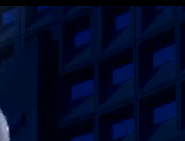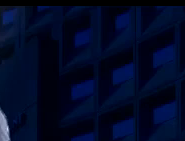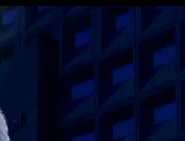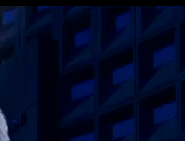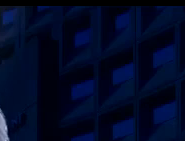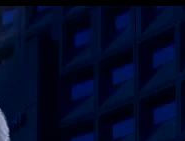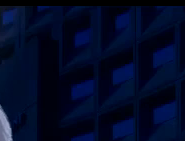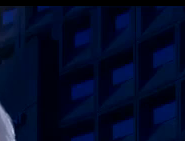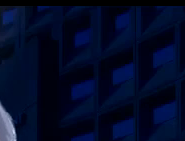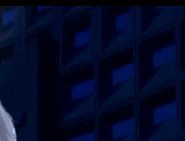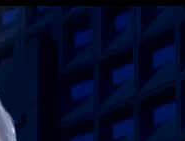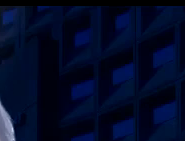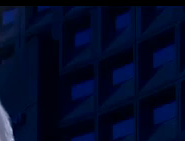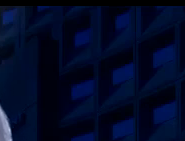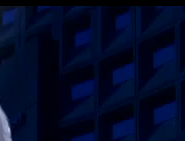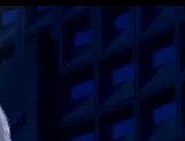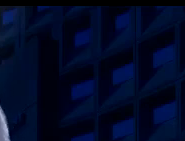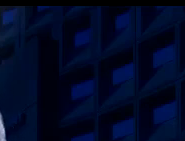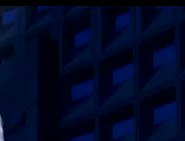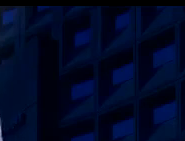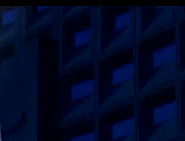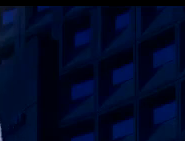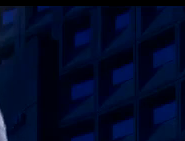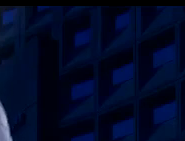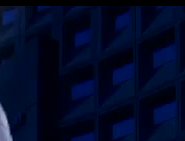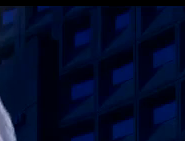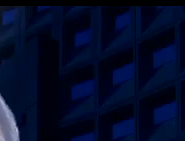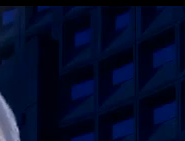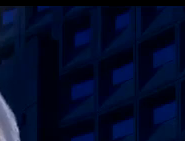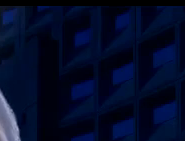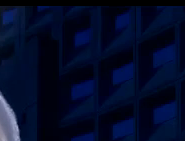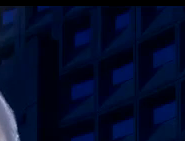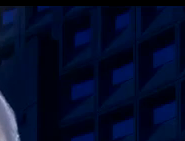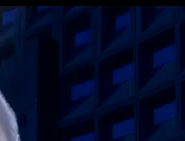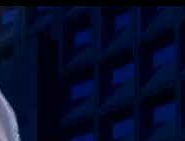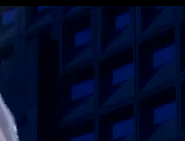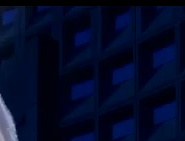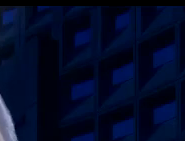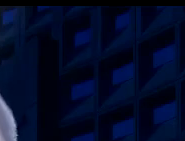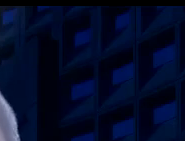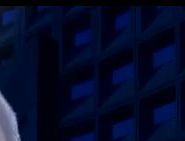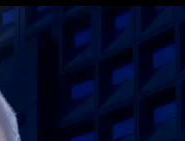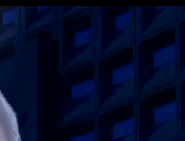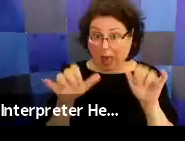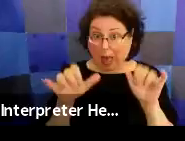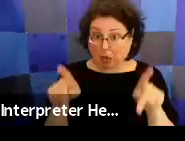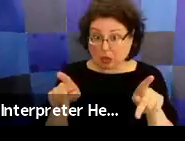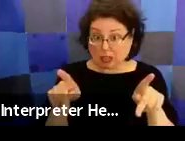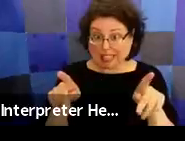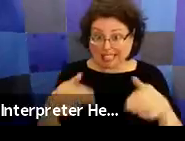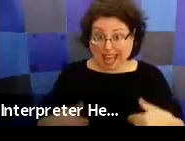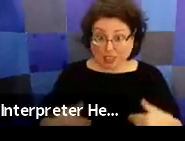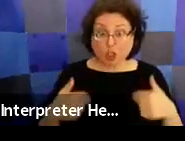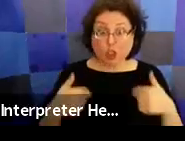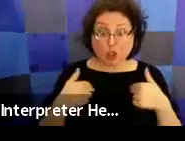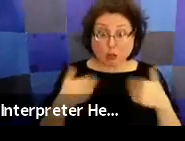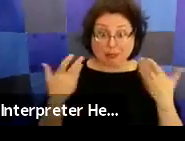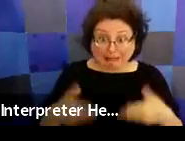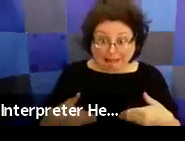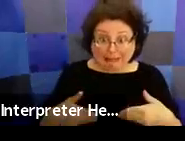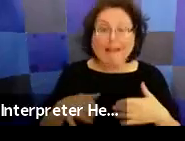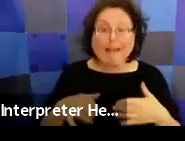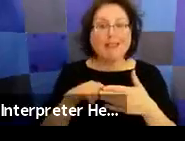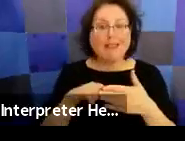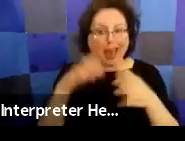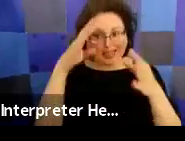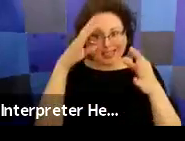is required in order to show who the person is as a human being besides what comes up